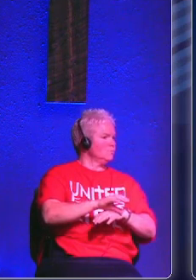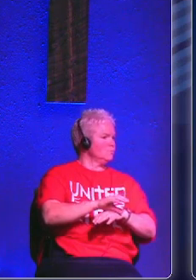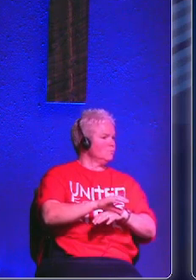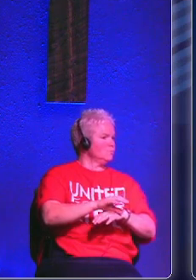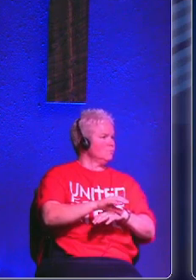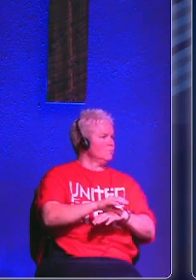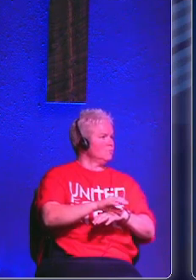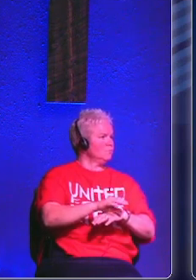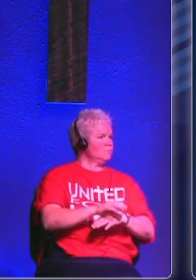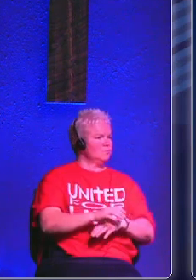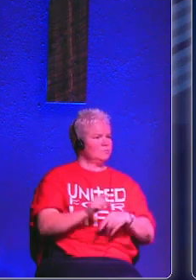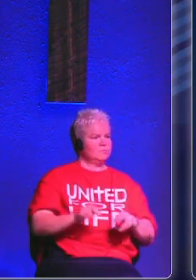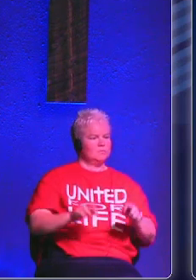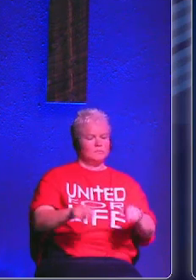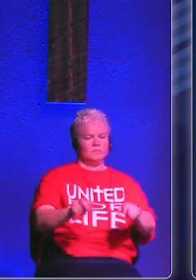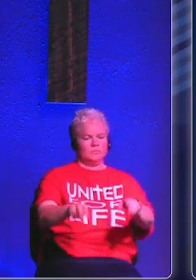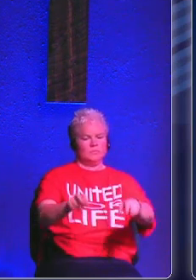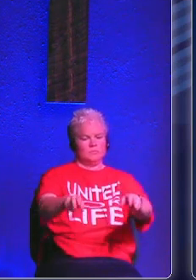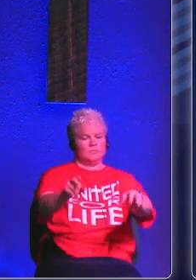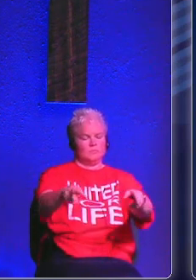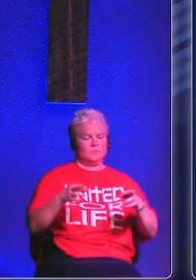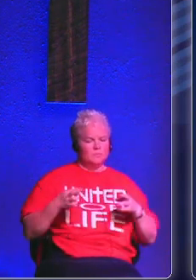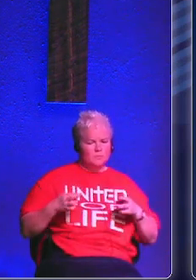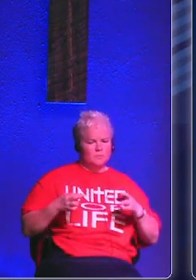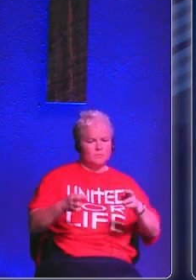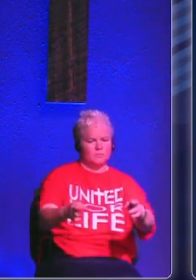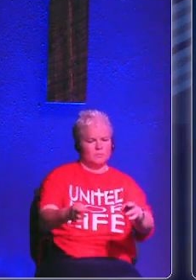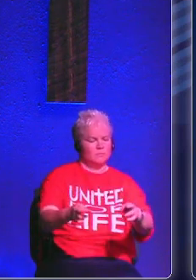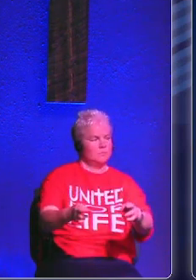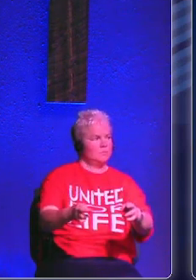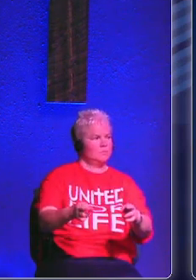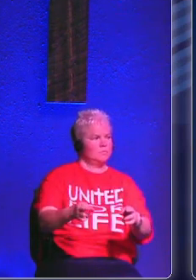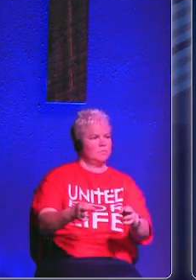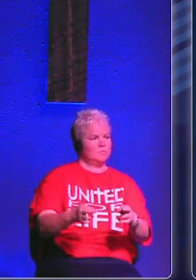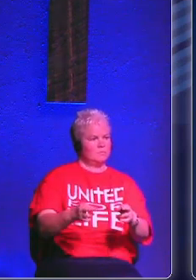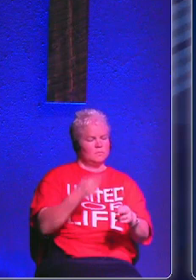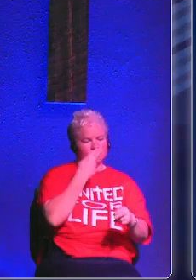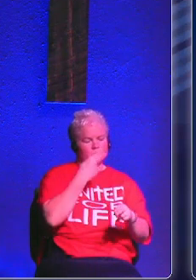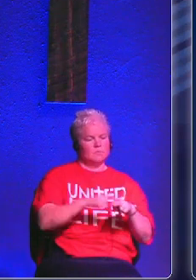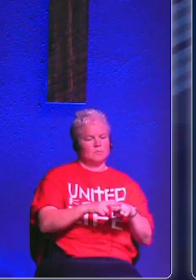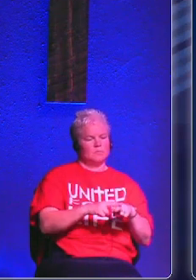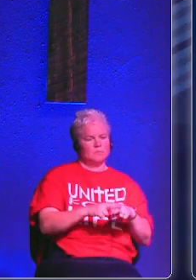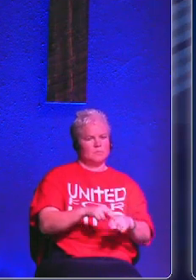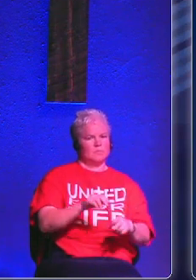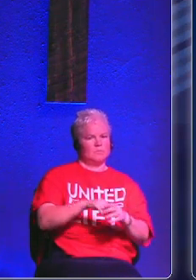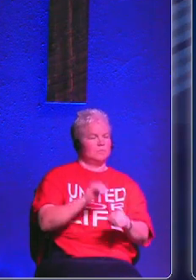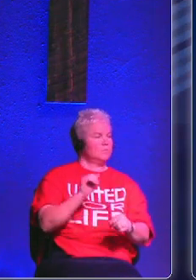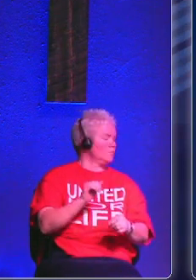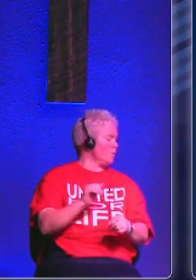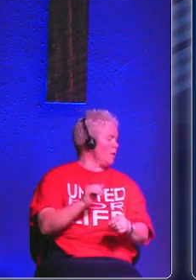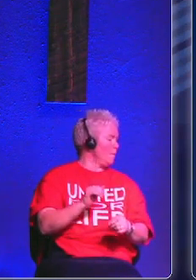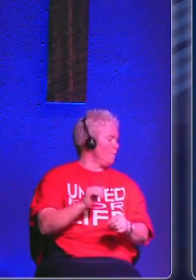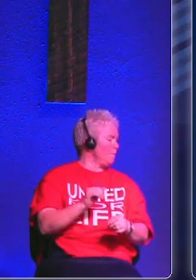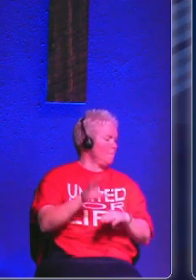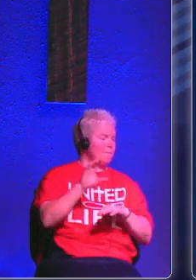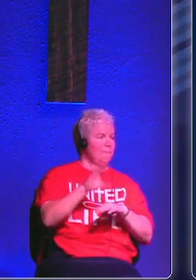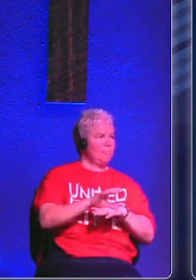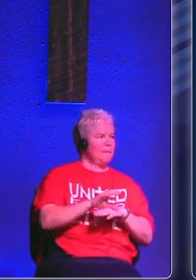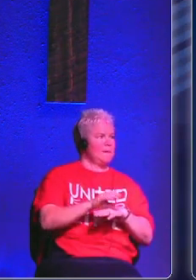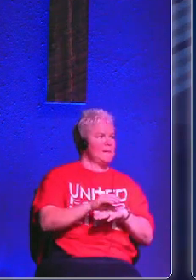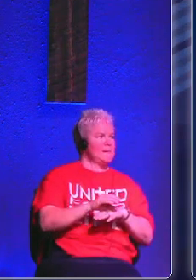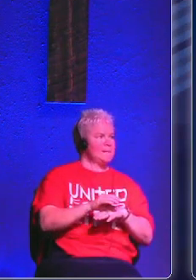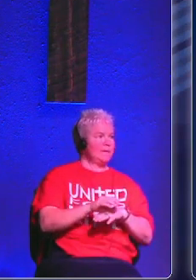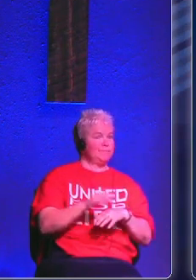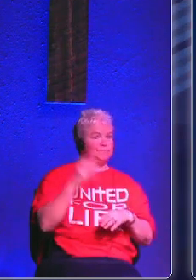speaking of church, let's go down that road. Won't that be fun this morning? From an outsider's perspective,